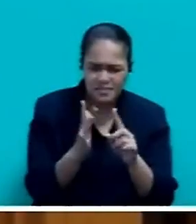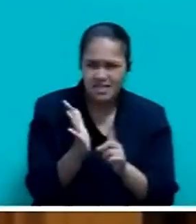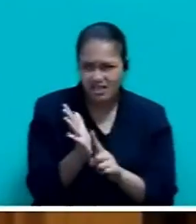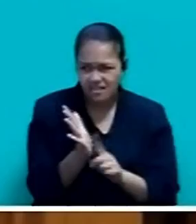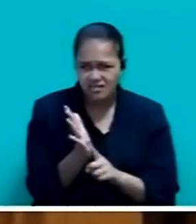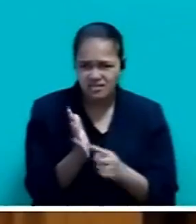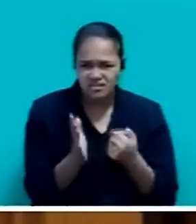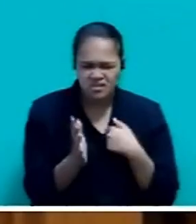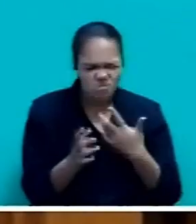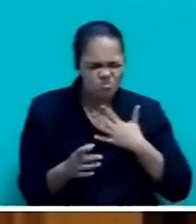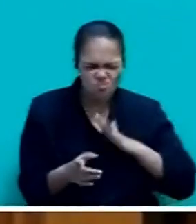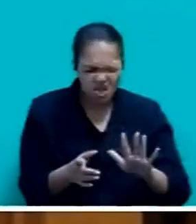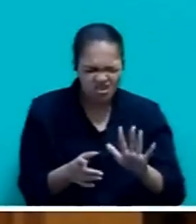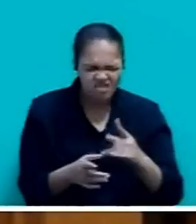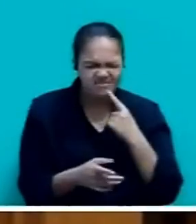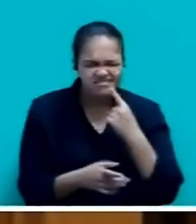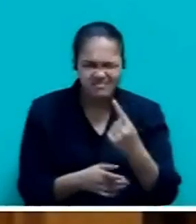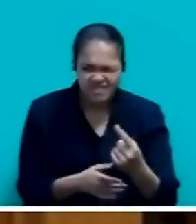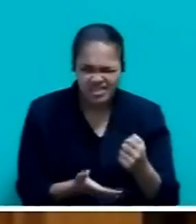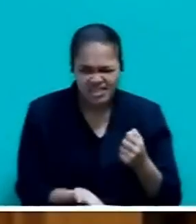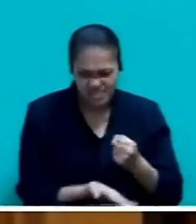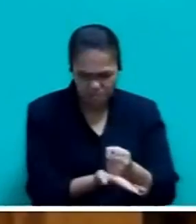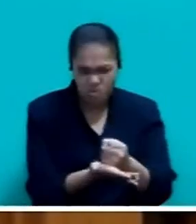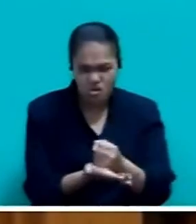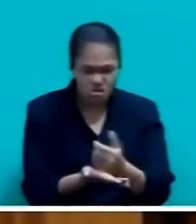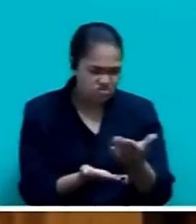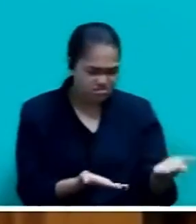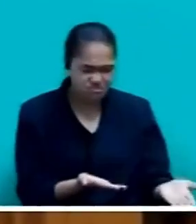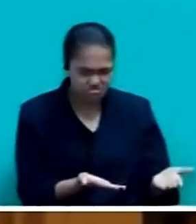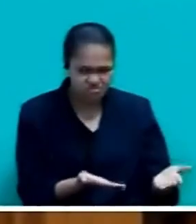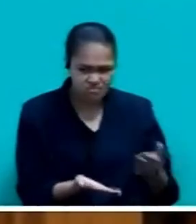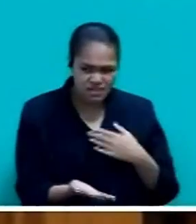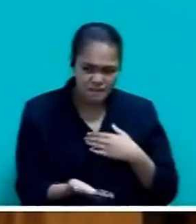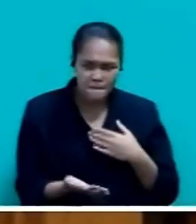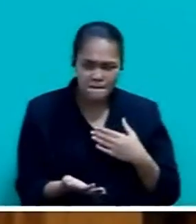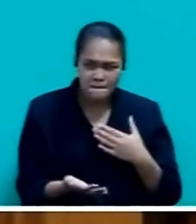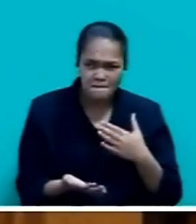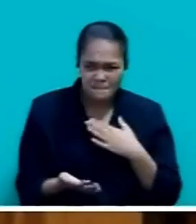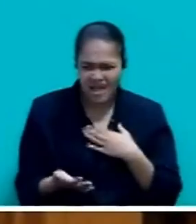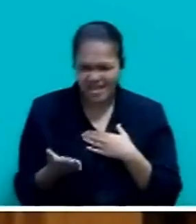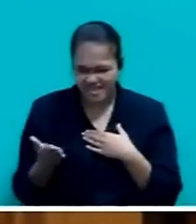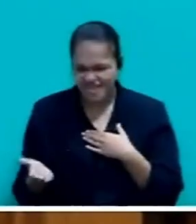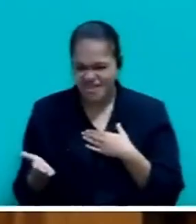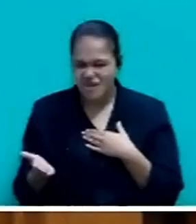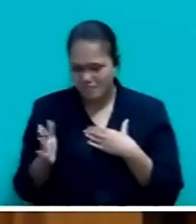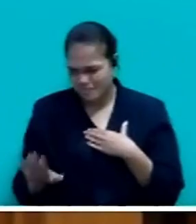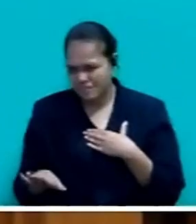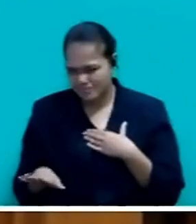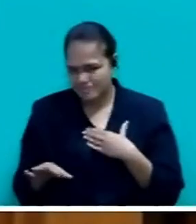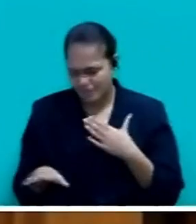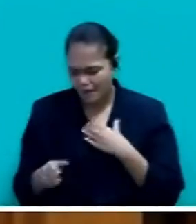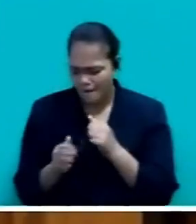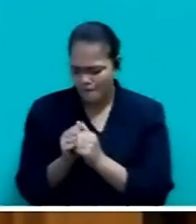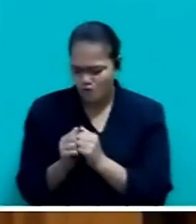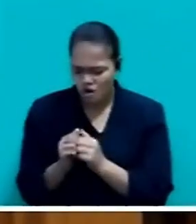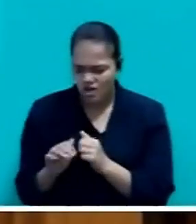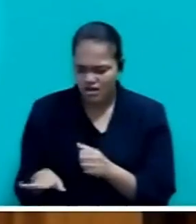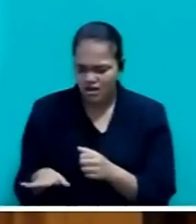to point out and also support my I was going to say my learned friend, but my brother on the side here, my